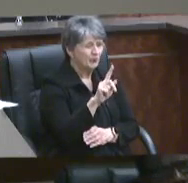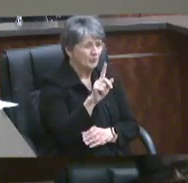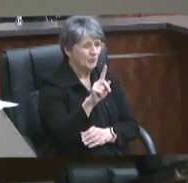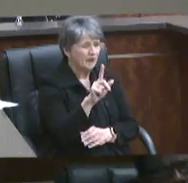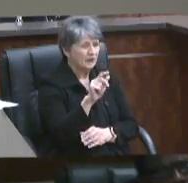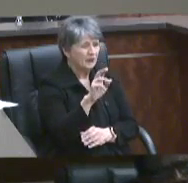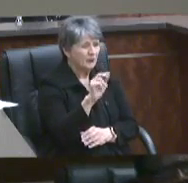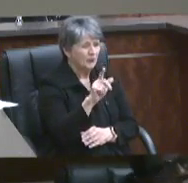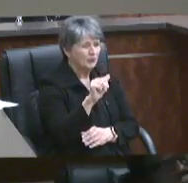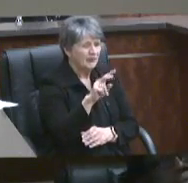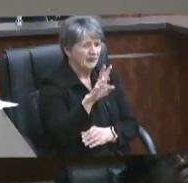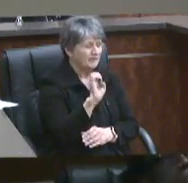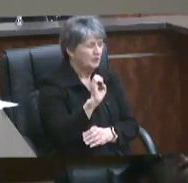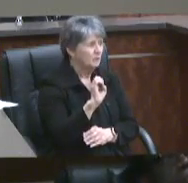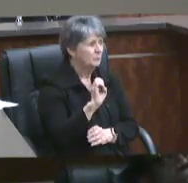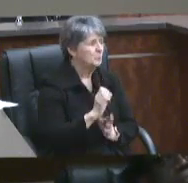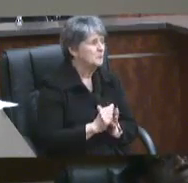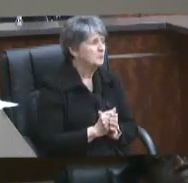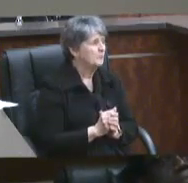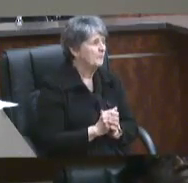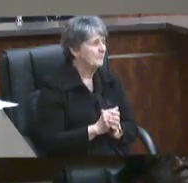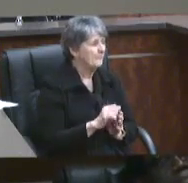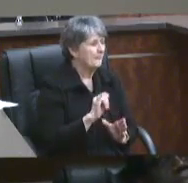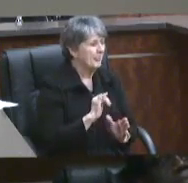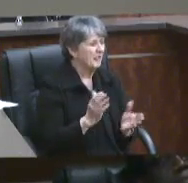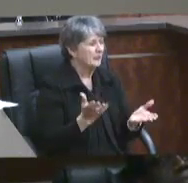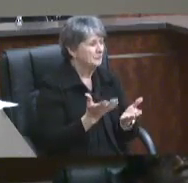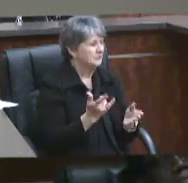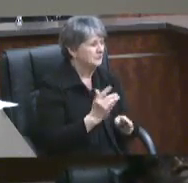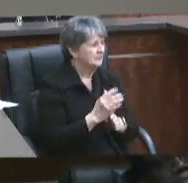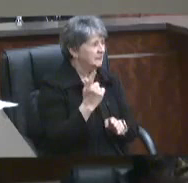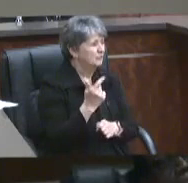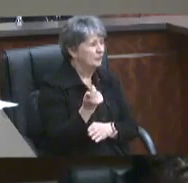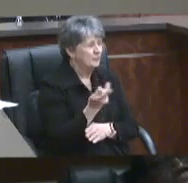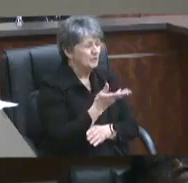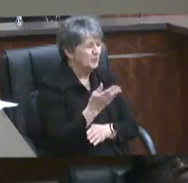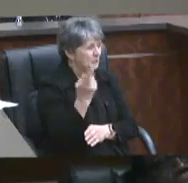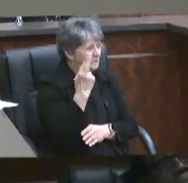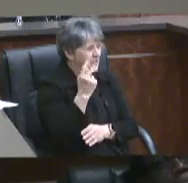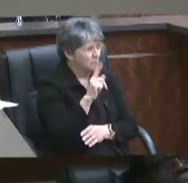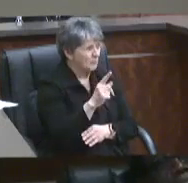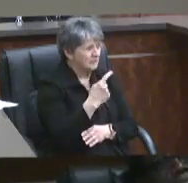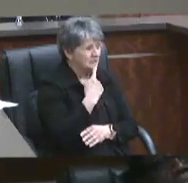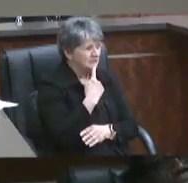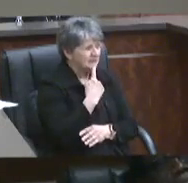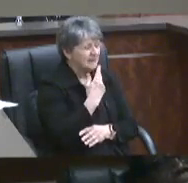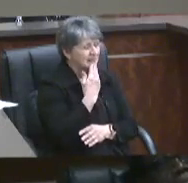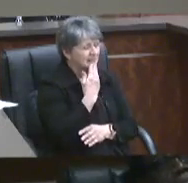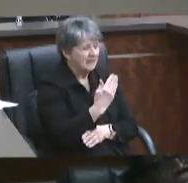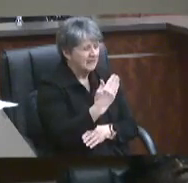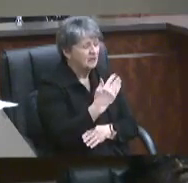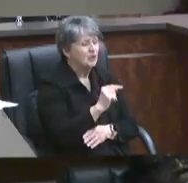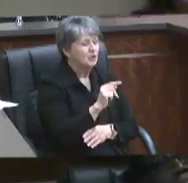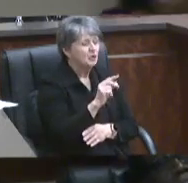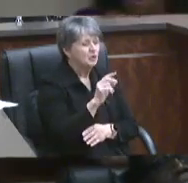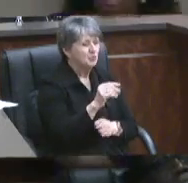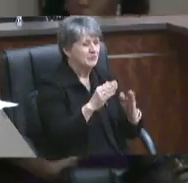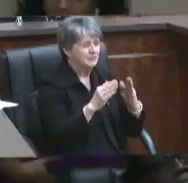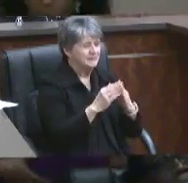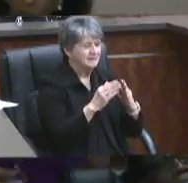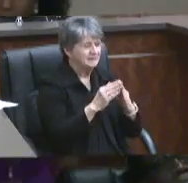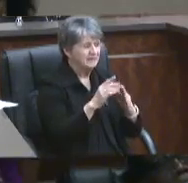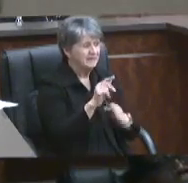Laurel Ave. I'm here tonight for a few reasons. One, I wanted to say thank you to the City of